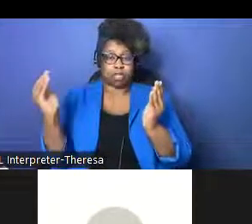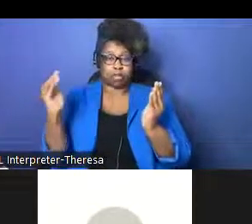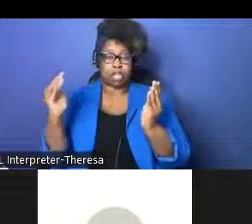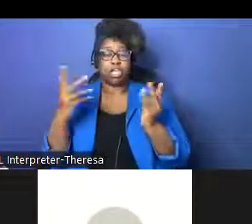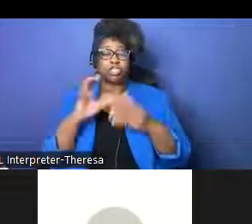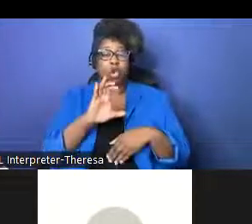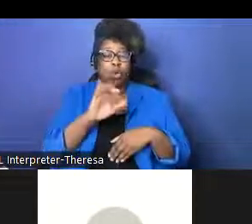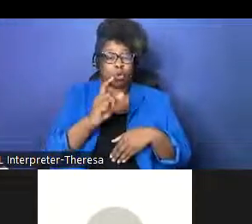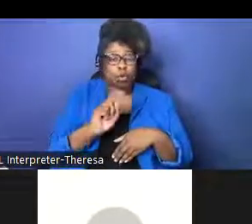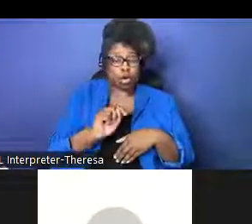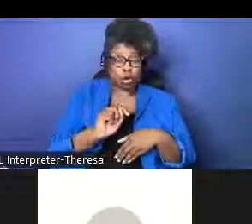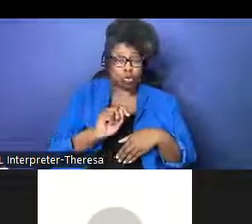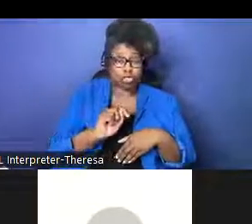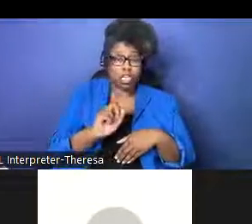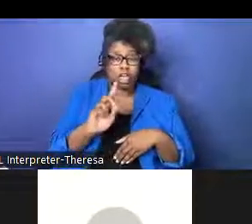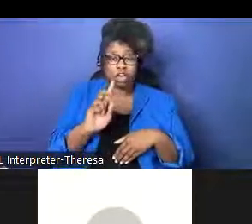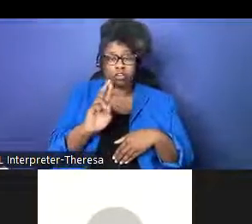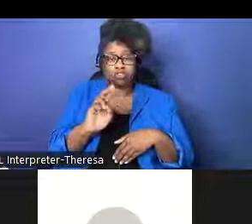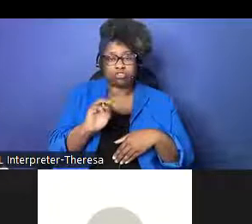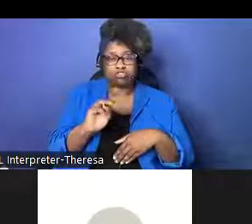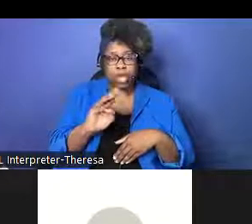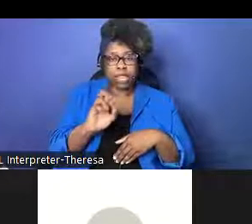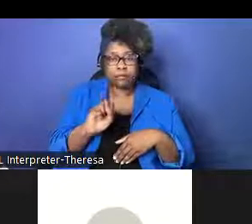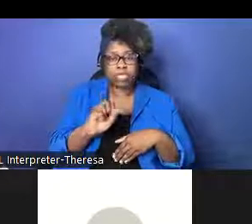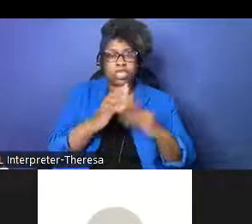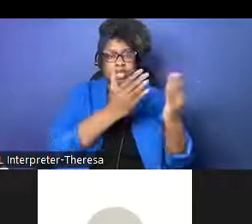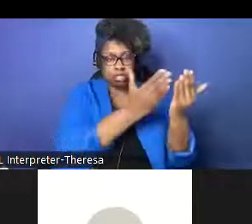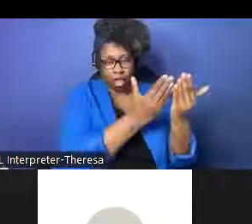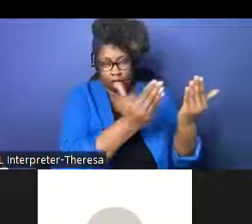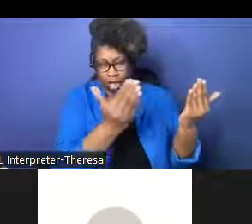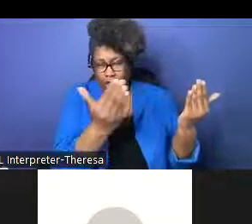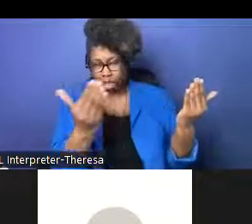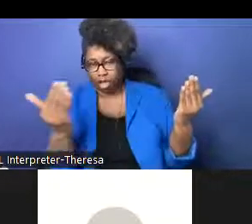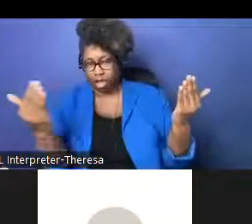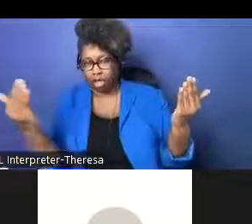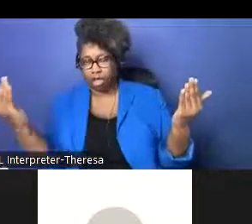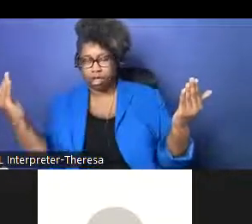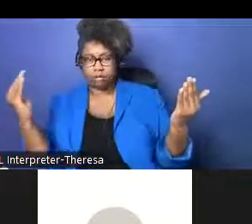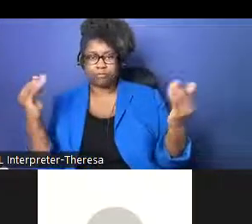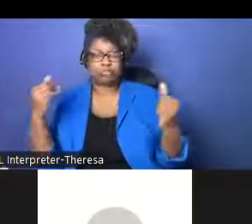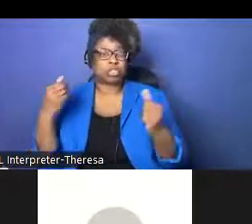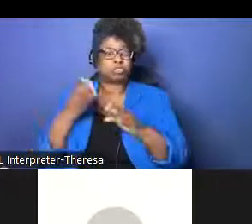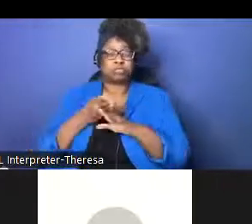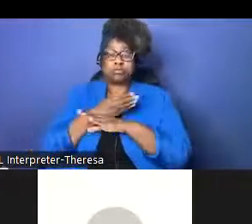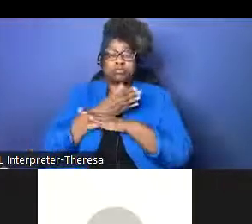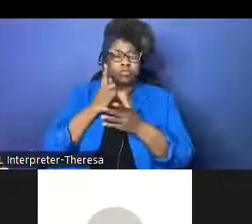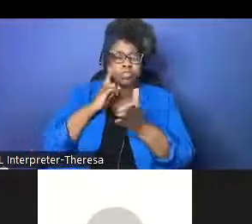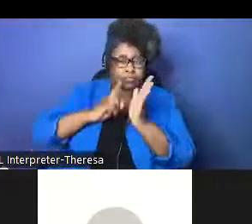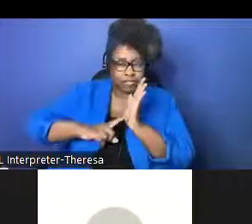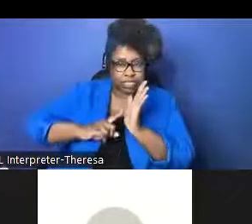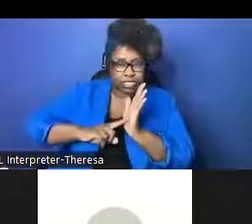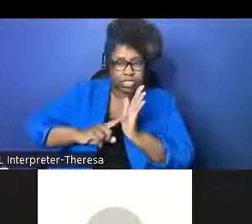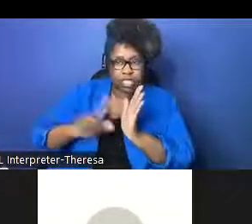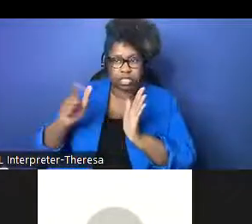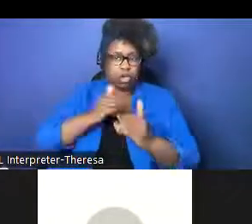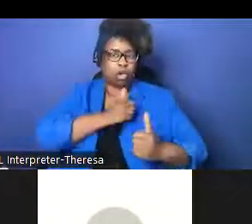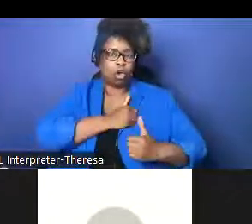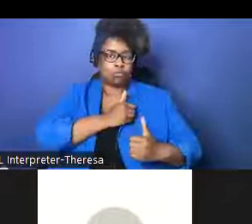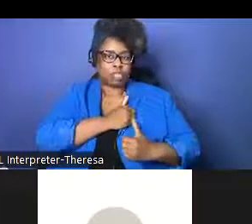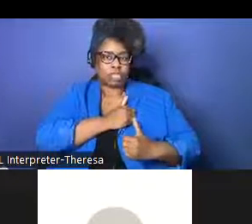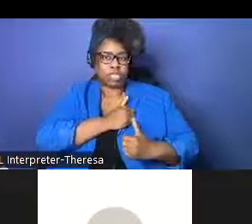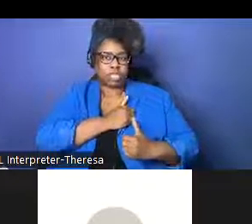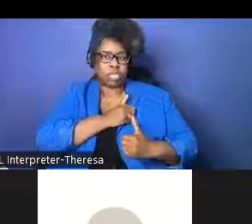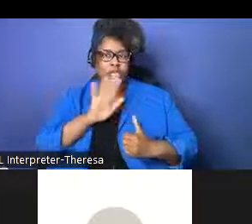coast of the Doremus area. Now, this was actually investigated by the Army Corps when they did